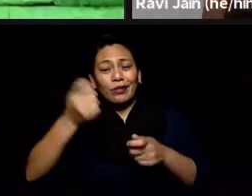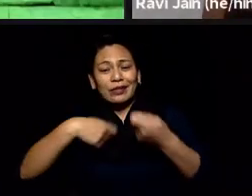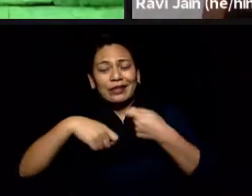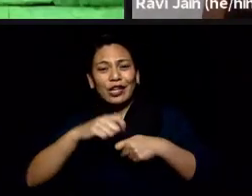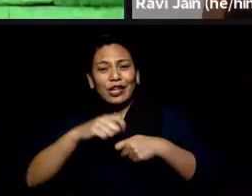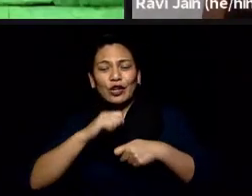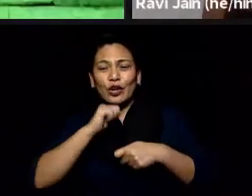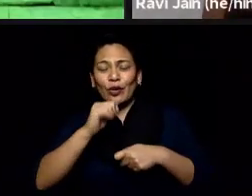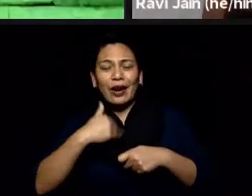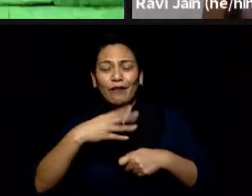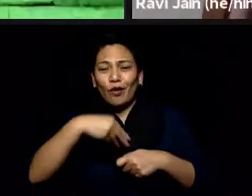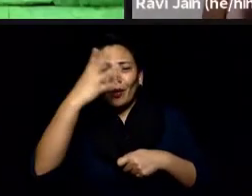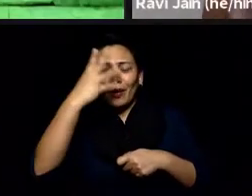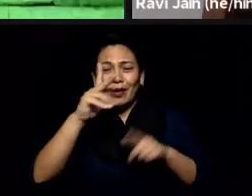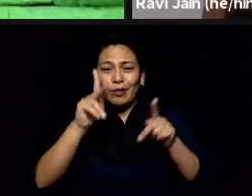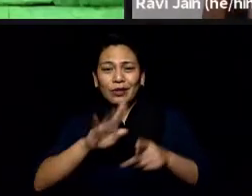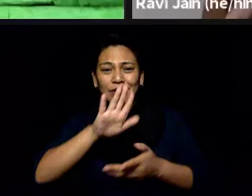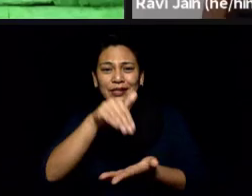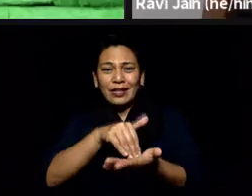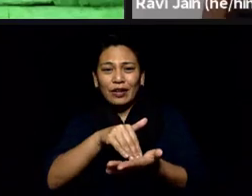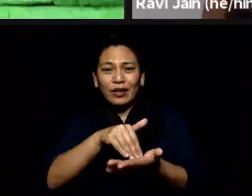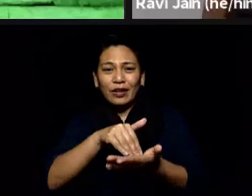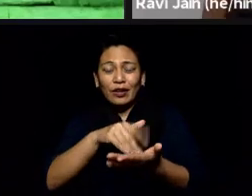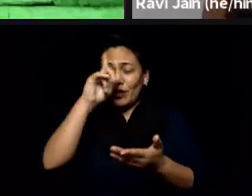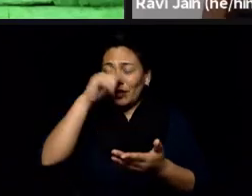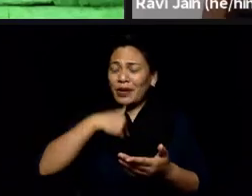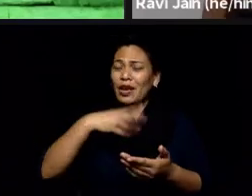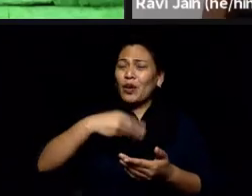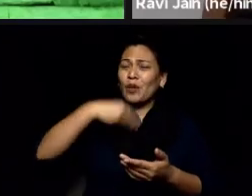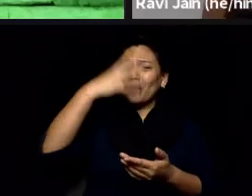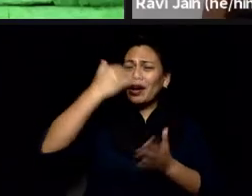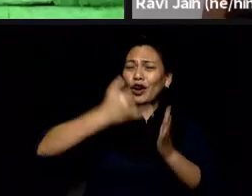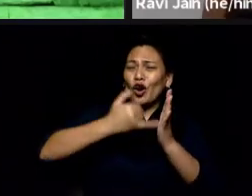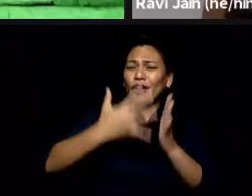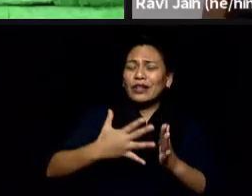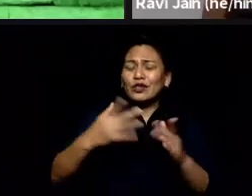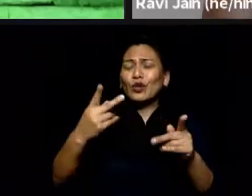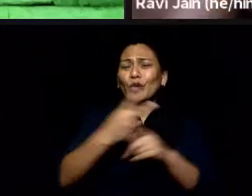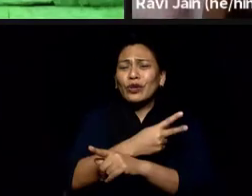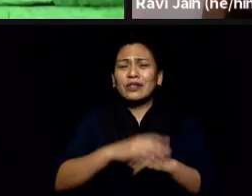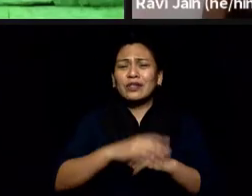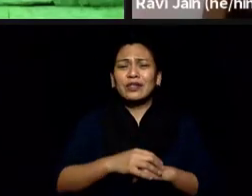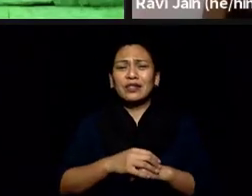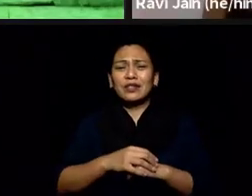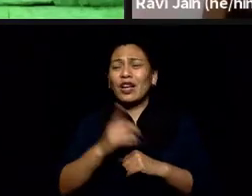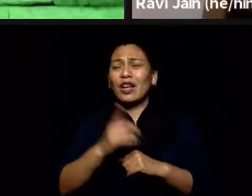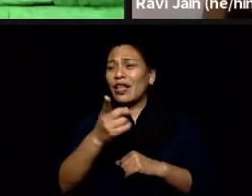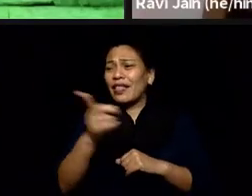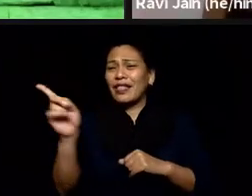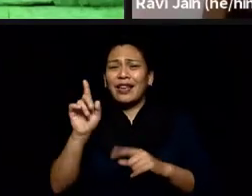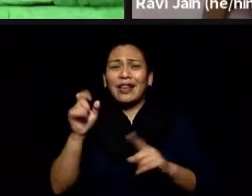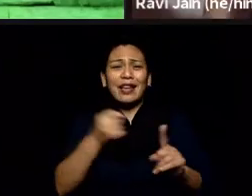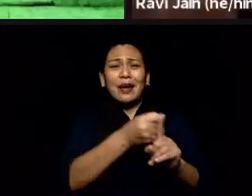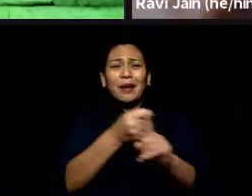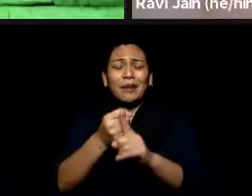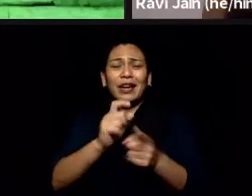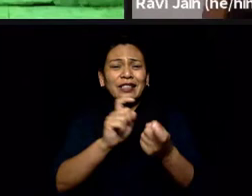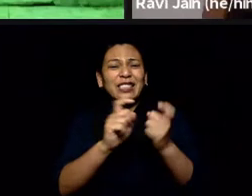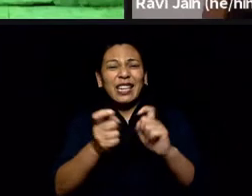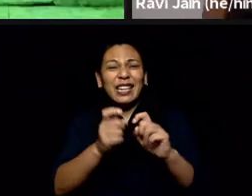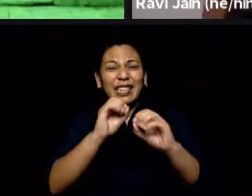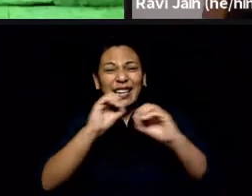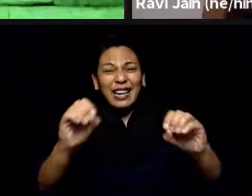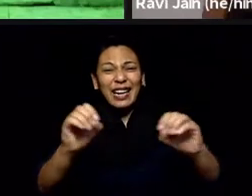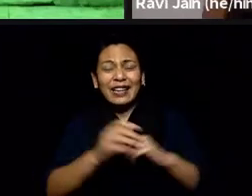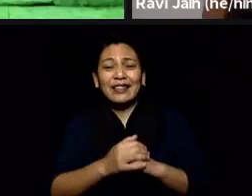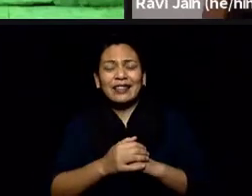thing is, for me, white artists are the worst. White artists have never affected any kind of change. So I was talking to a